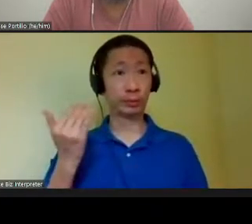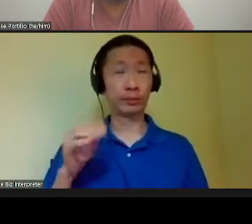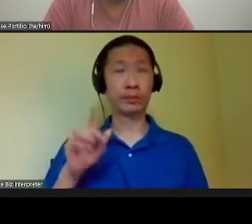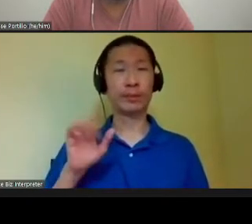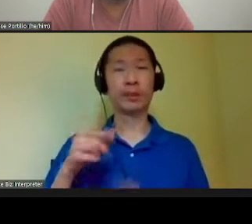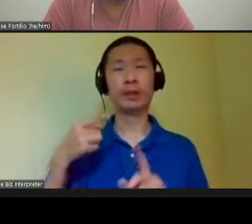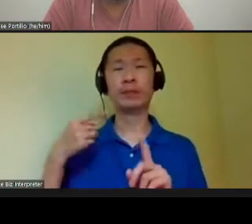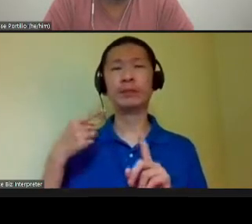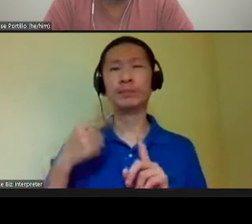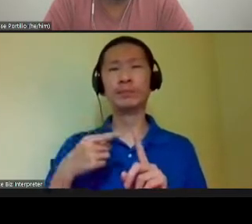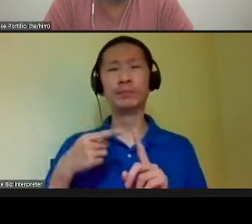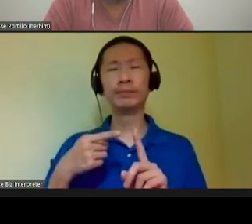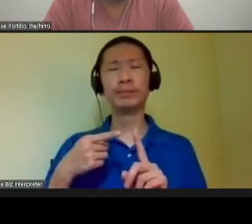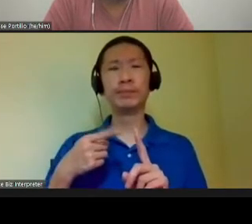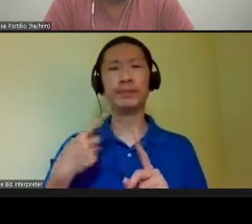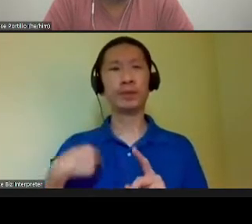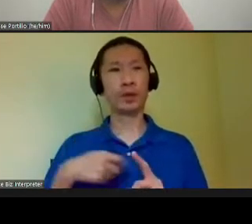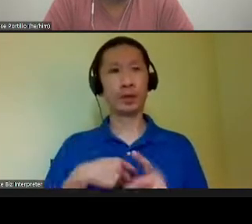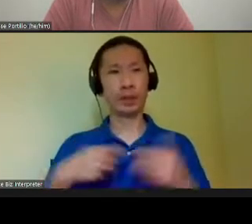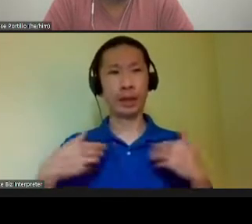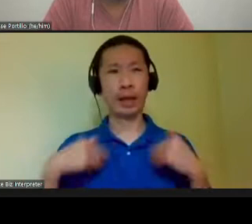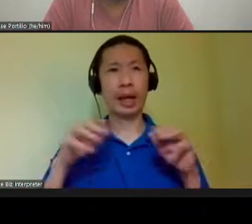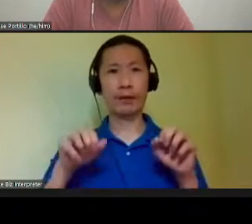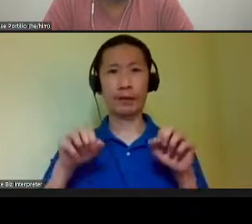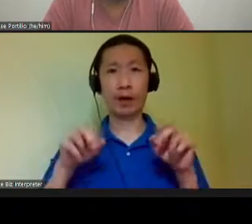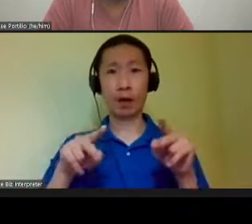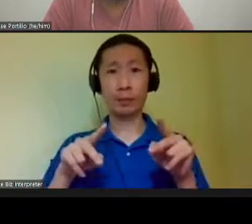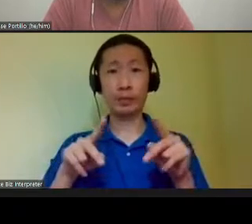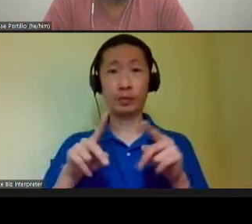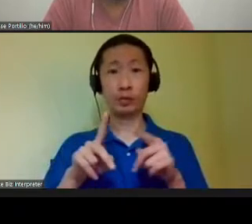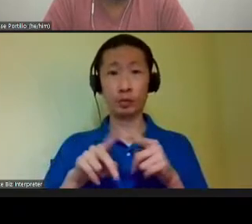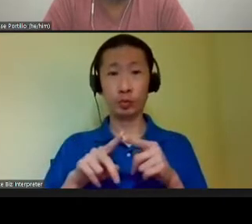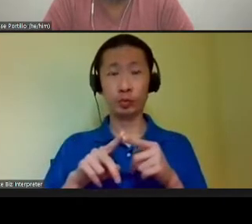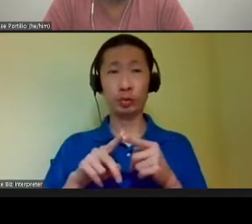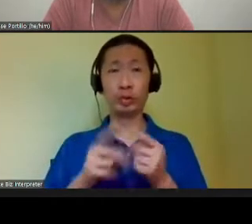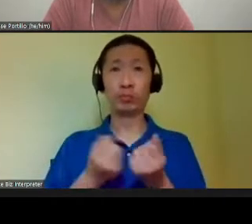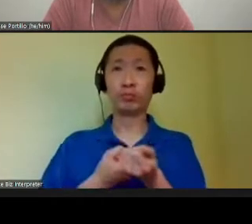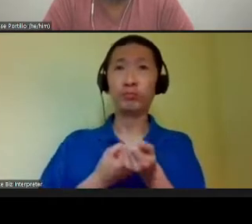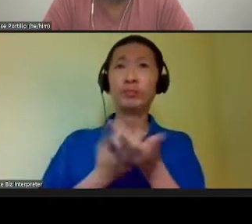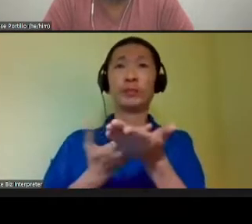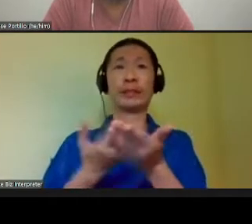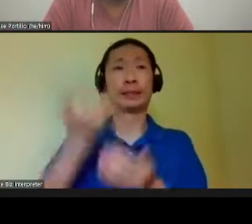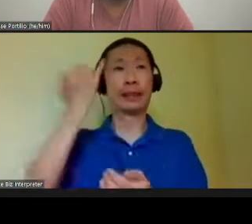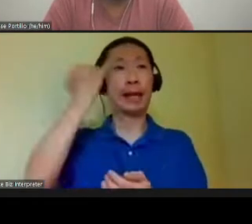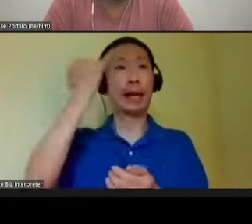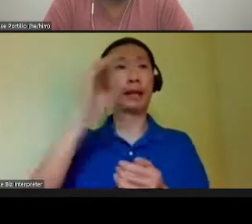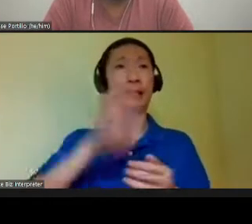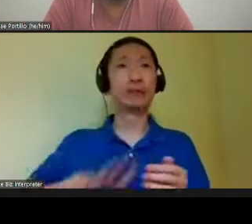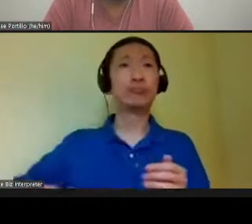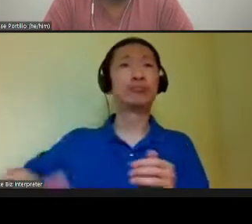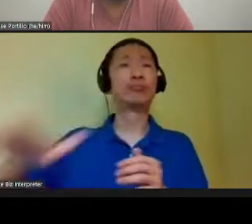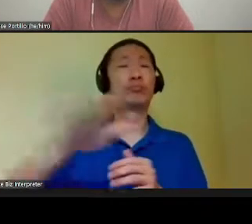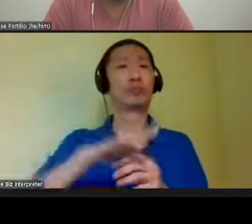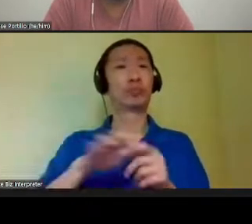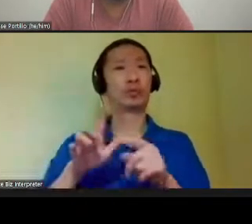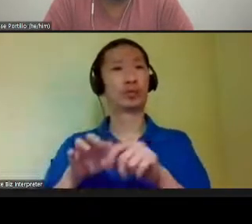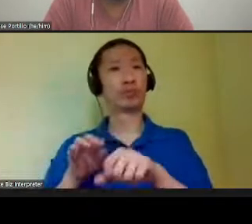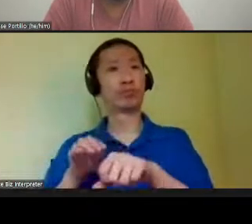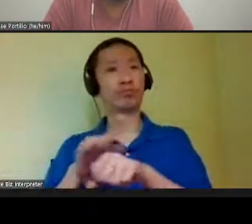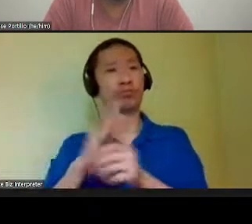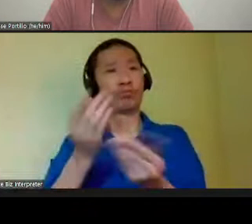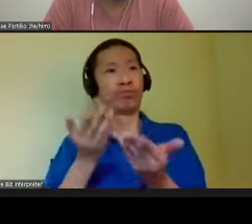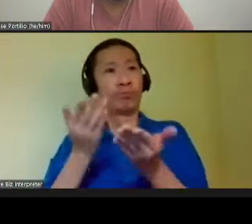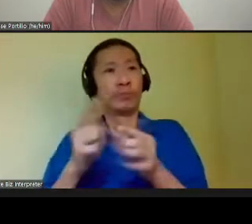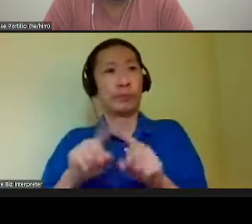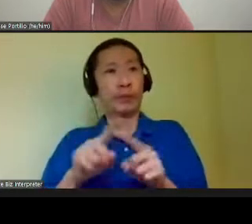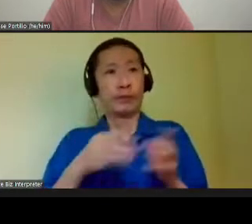of, we have an opportunity to put ideas into the world and to suggest that there are different ways that we can